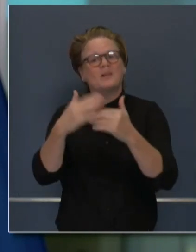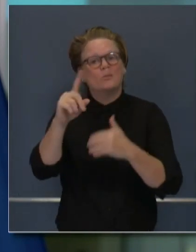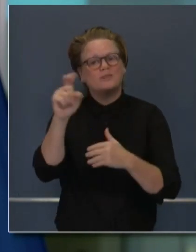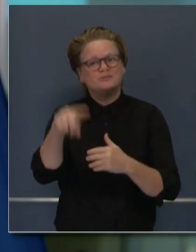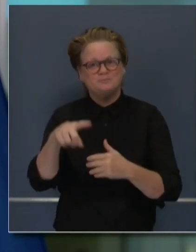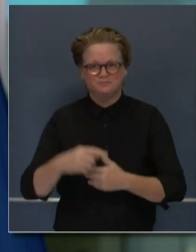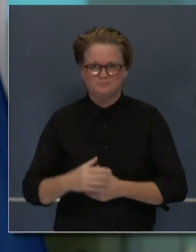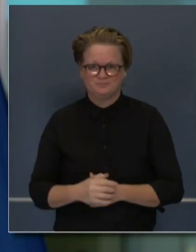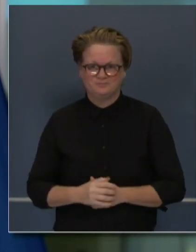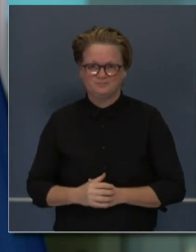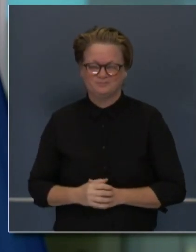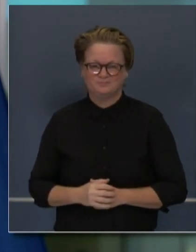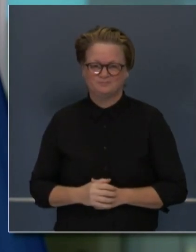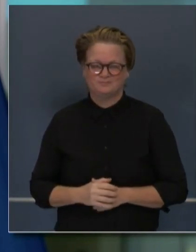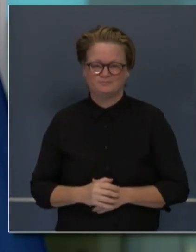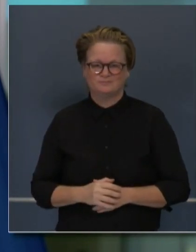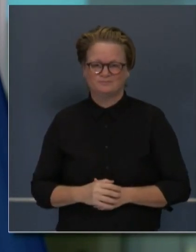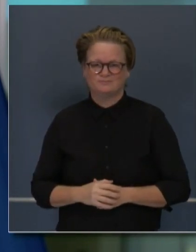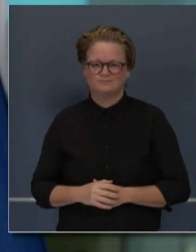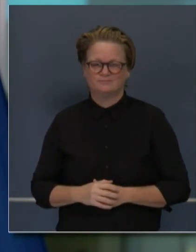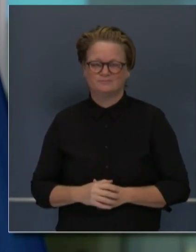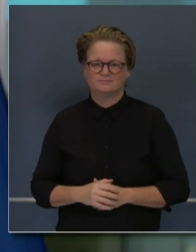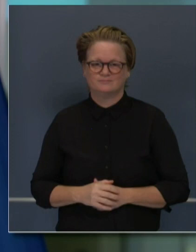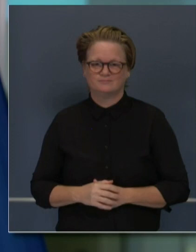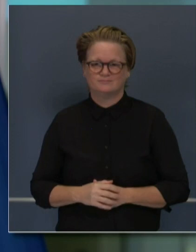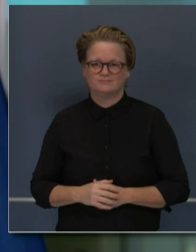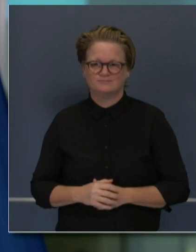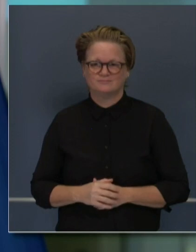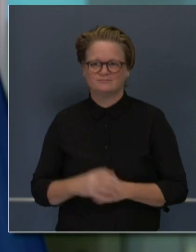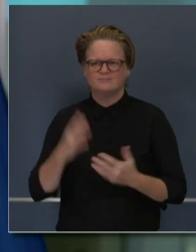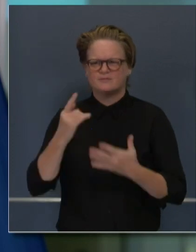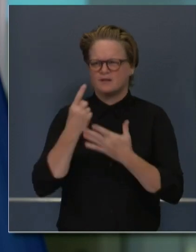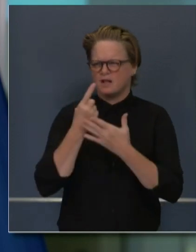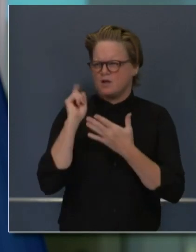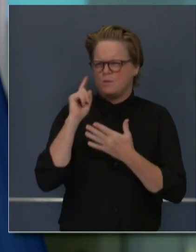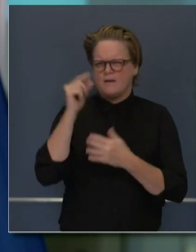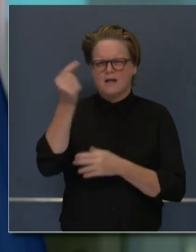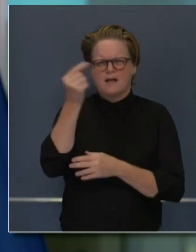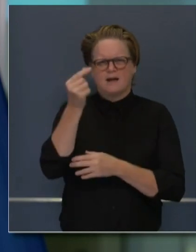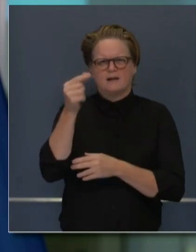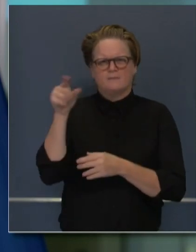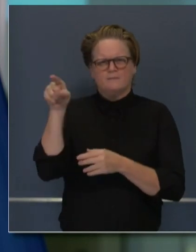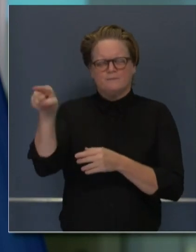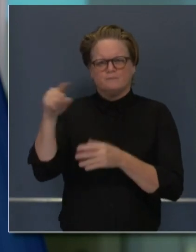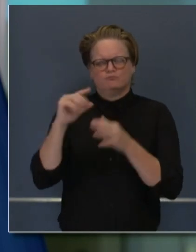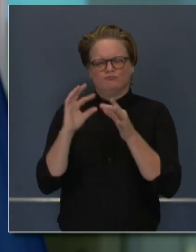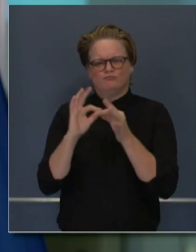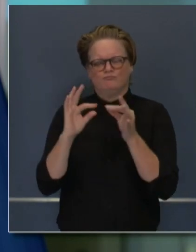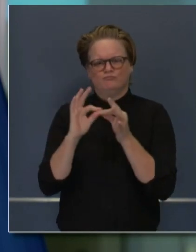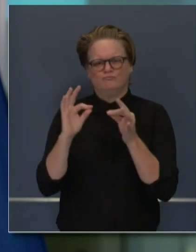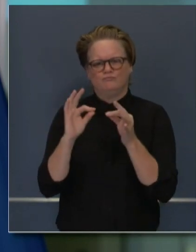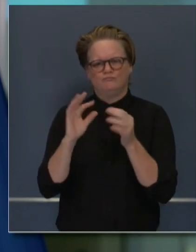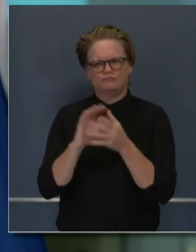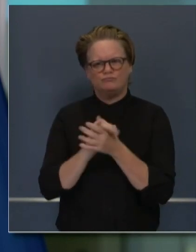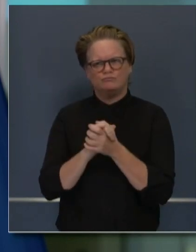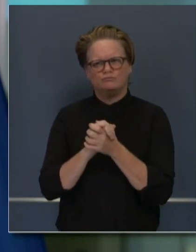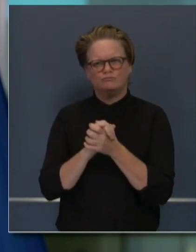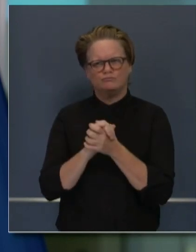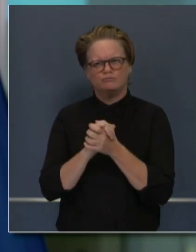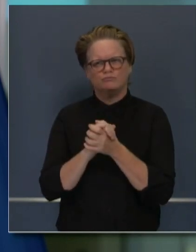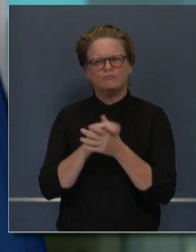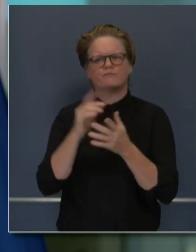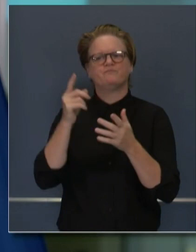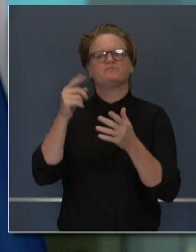Hi, Governor. Dr. Galley last week said that an update on high school sports and youth